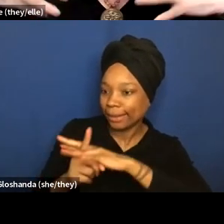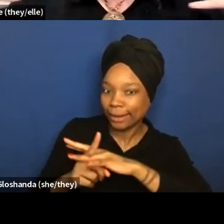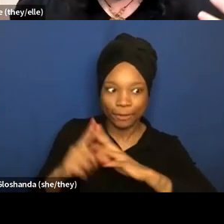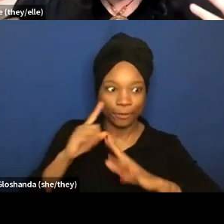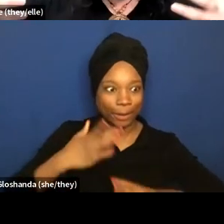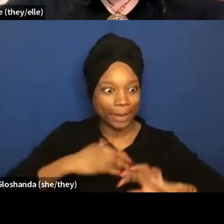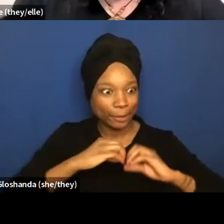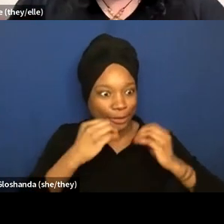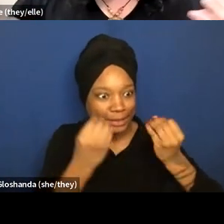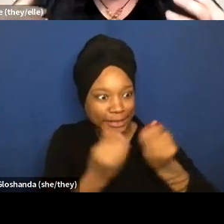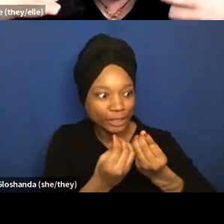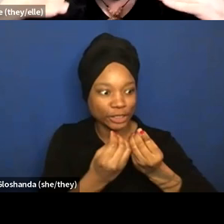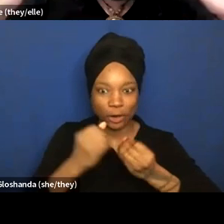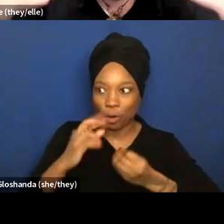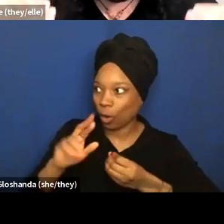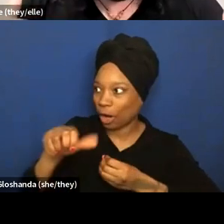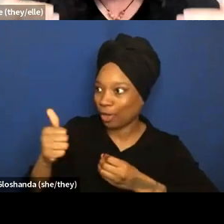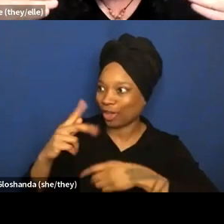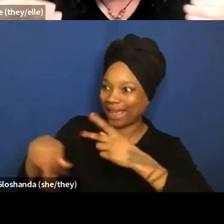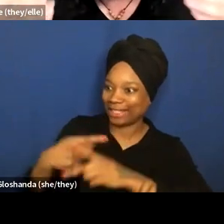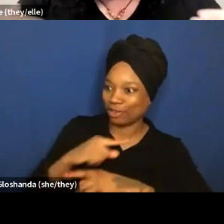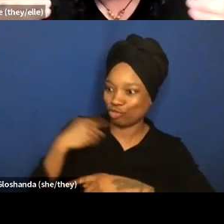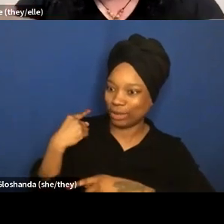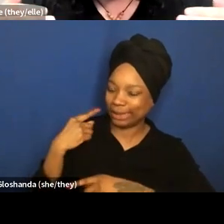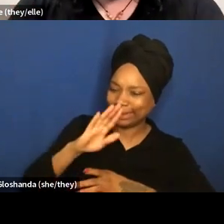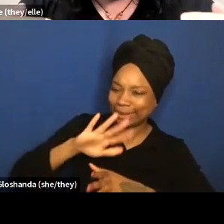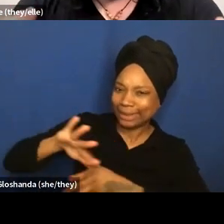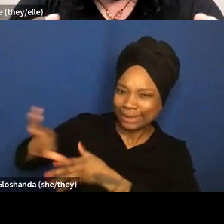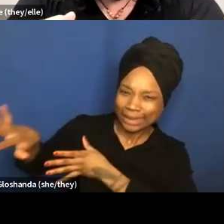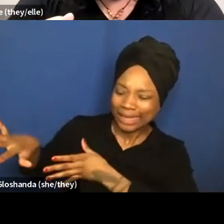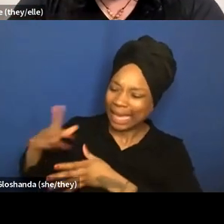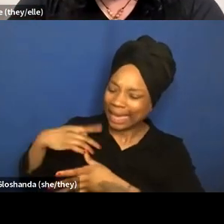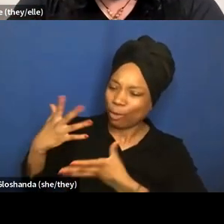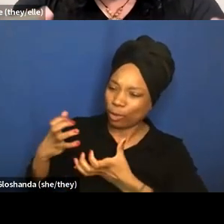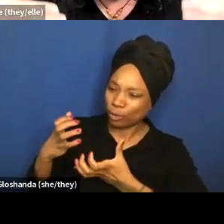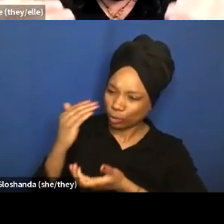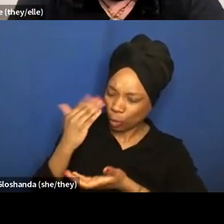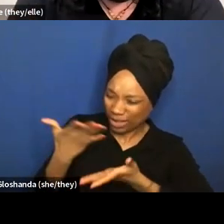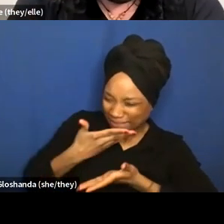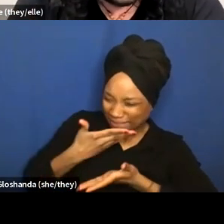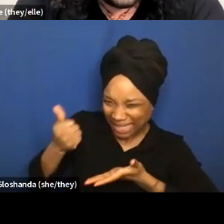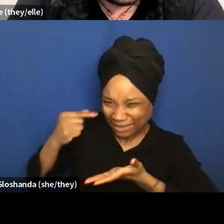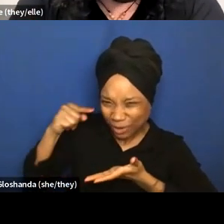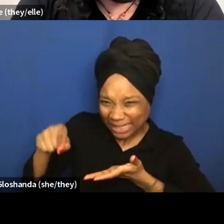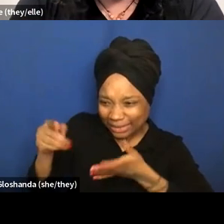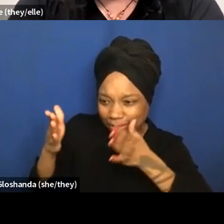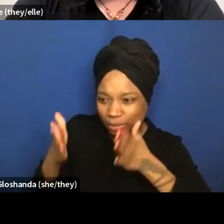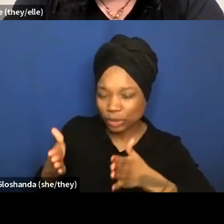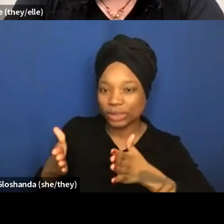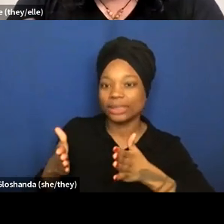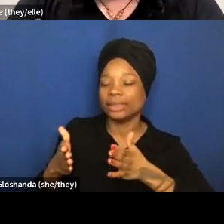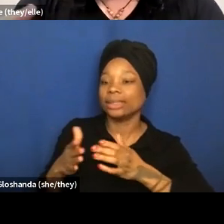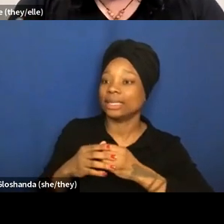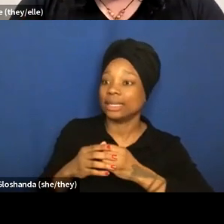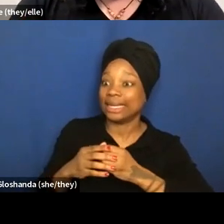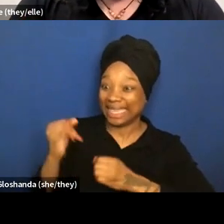or with others, right, but rather what is best for this person, you know, and what they're looking for, we